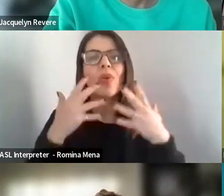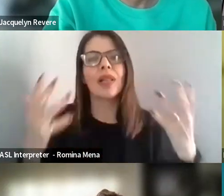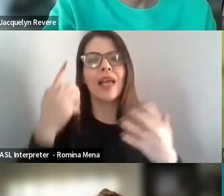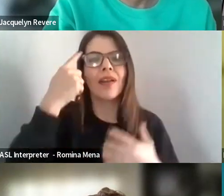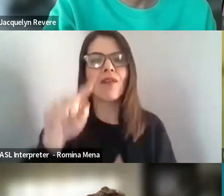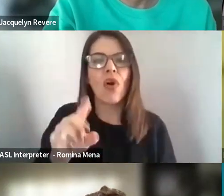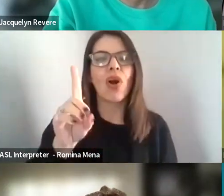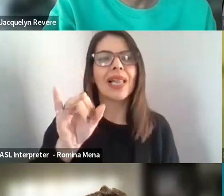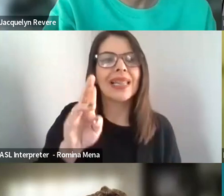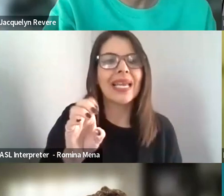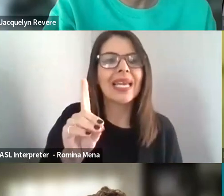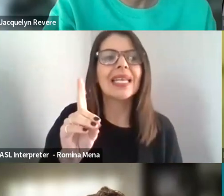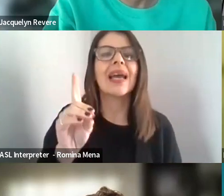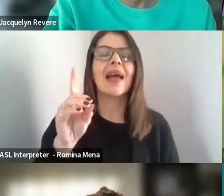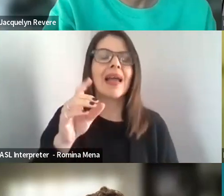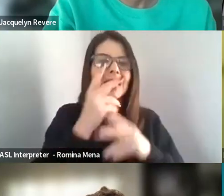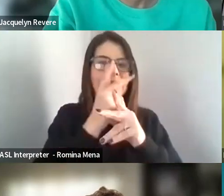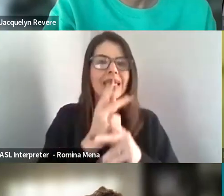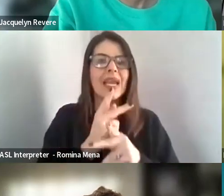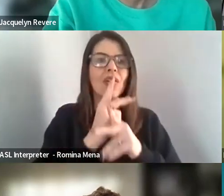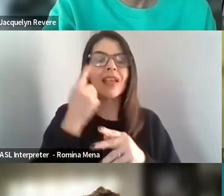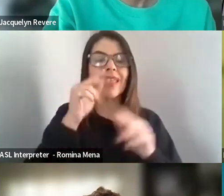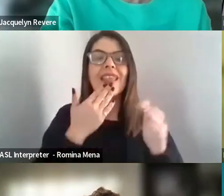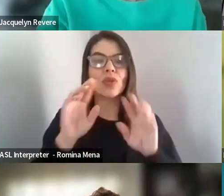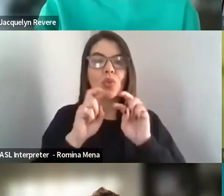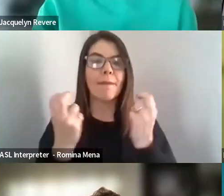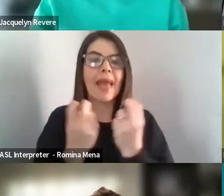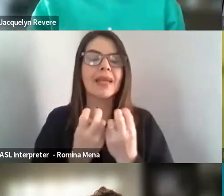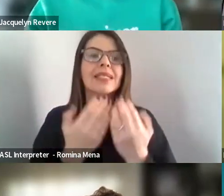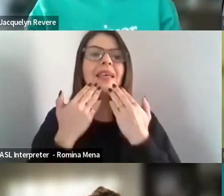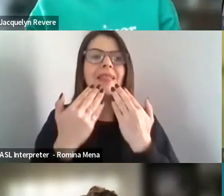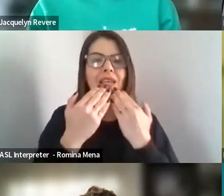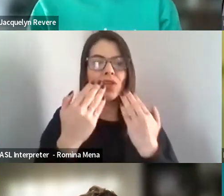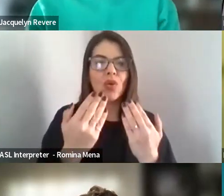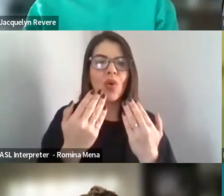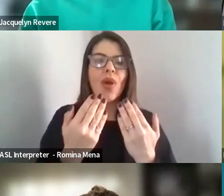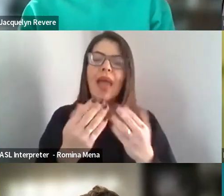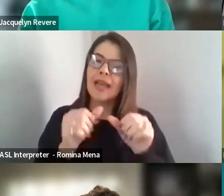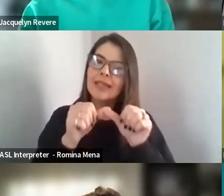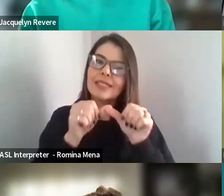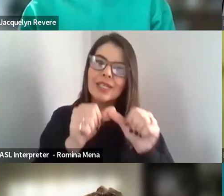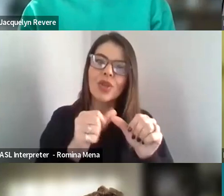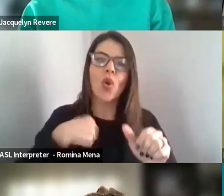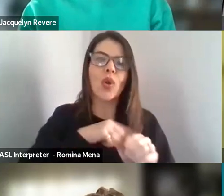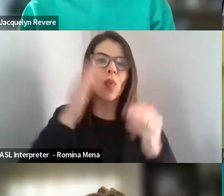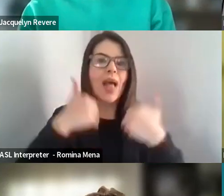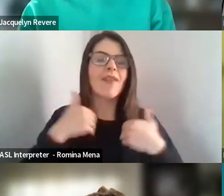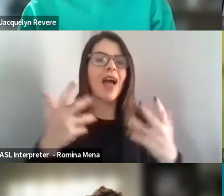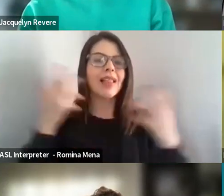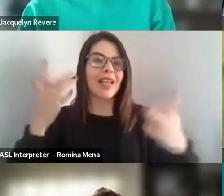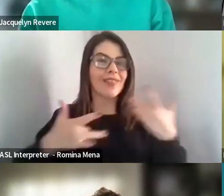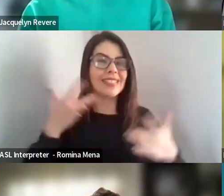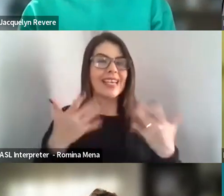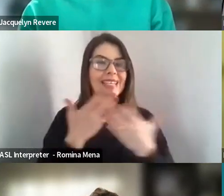Storie, Caring Across Generations. Thank you to our panelists. Thank you. And stay tuned. We're going to have a lot of other exciting